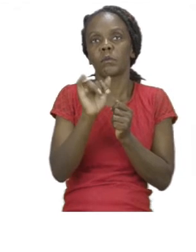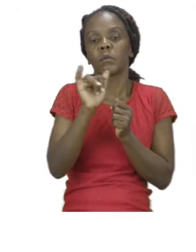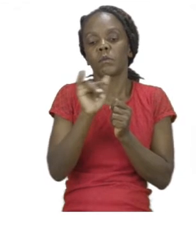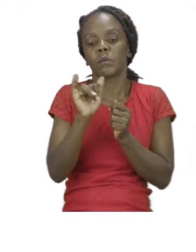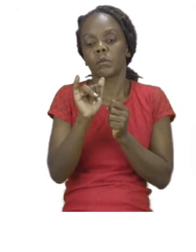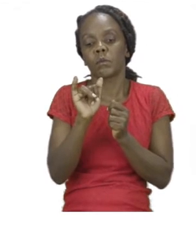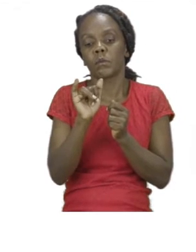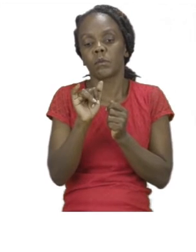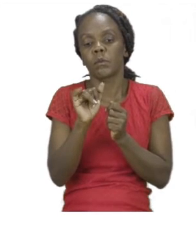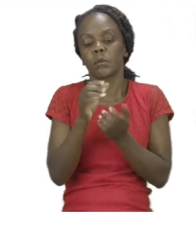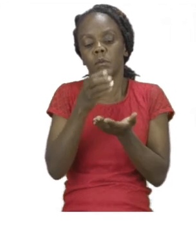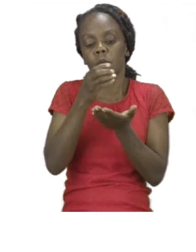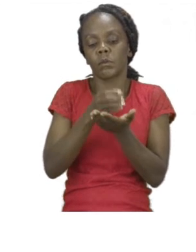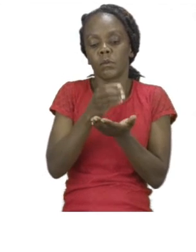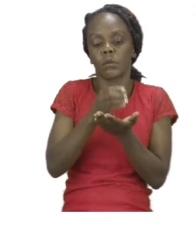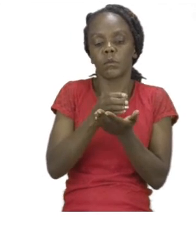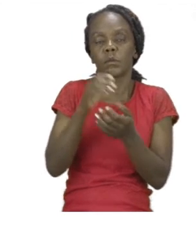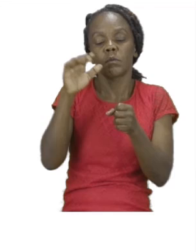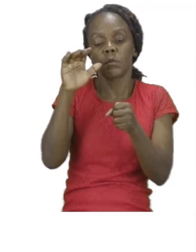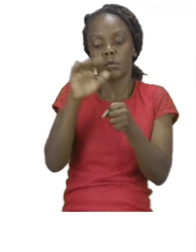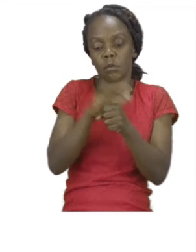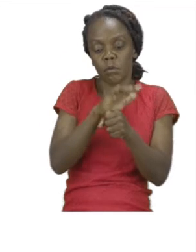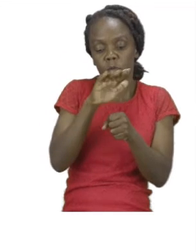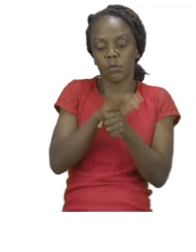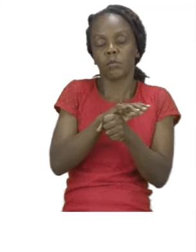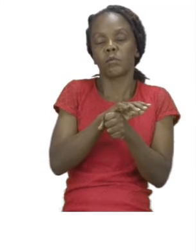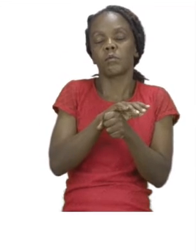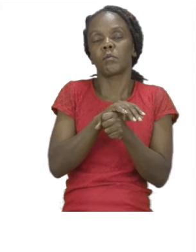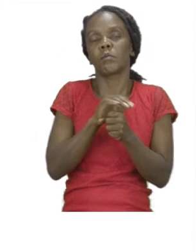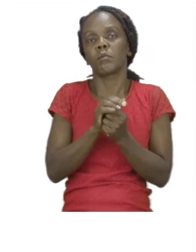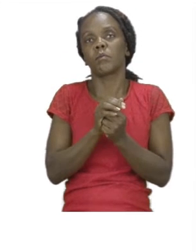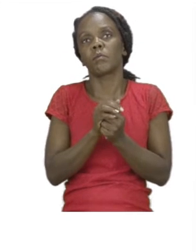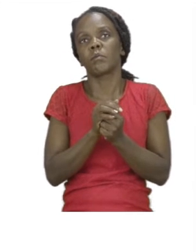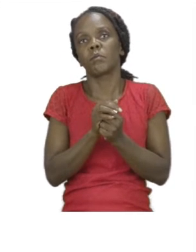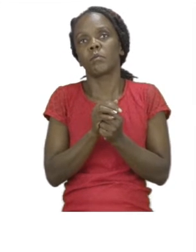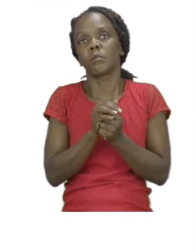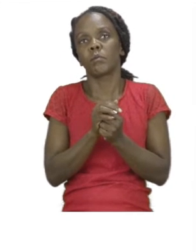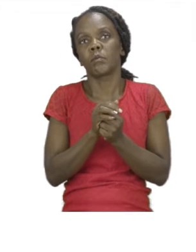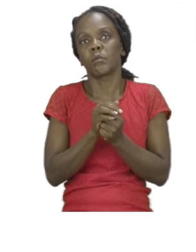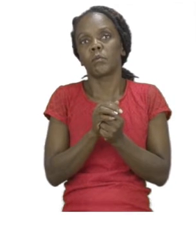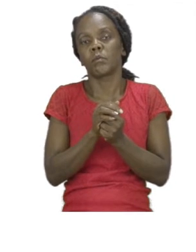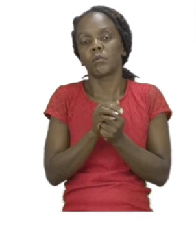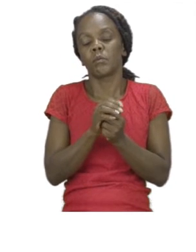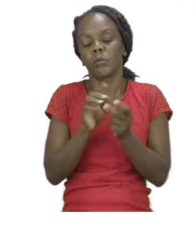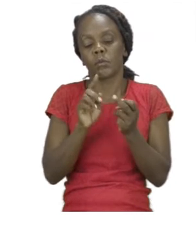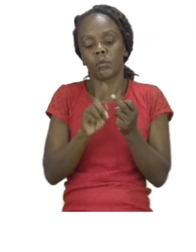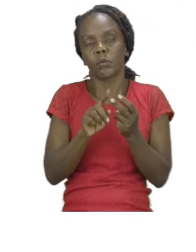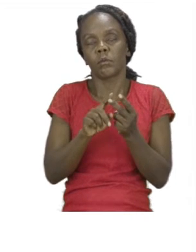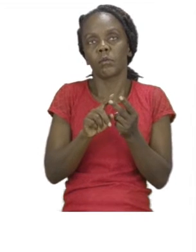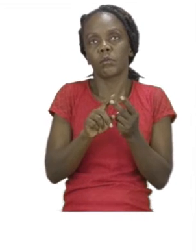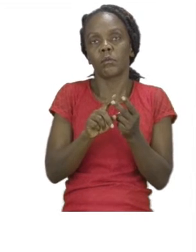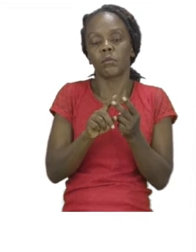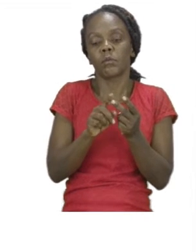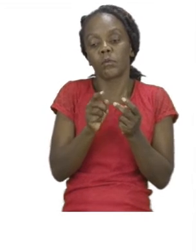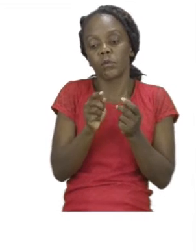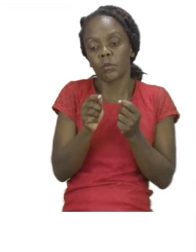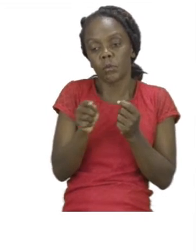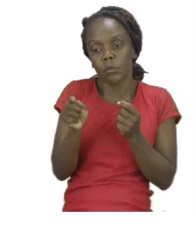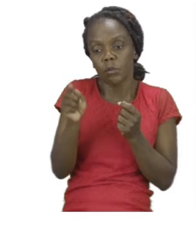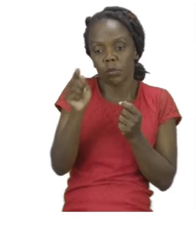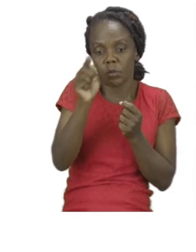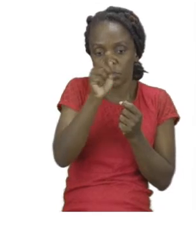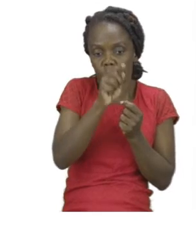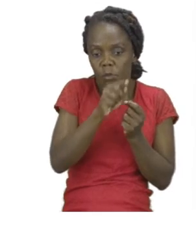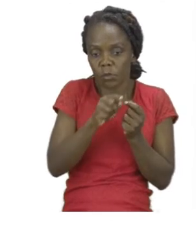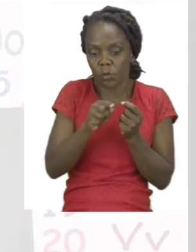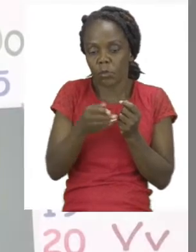to circle all the glasses that are empty. Let's take a look at what full